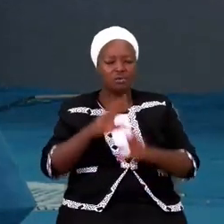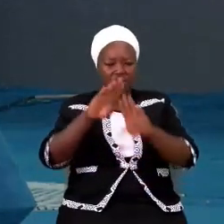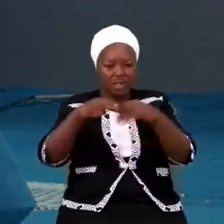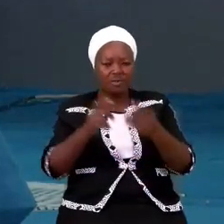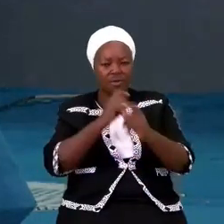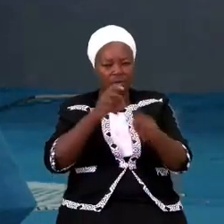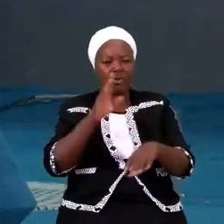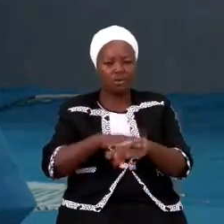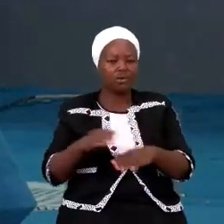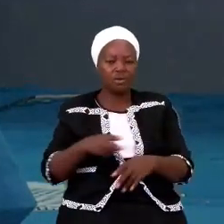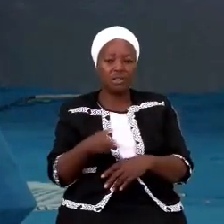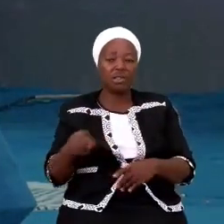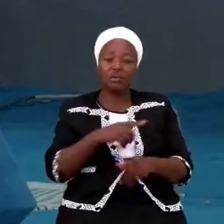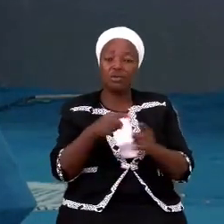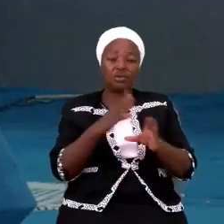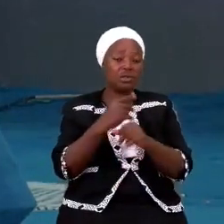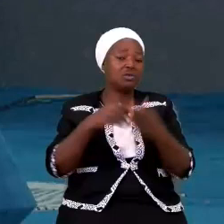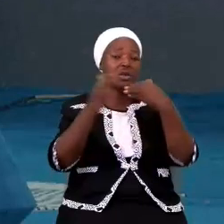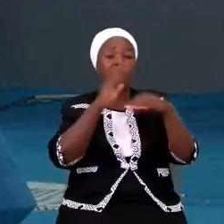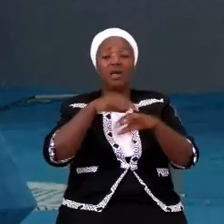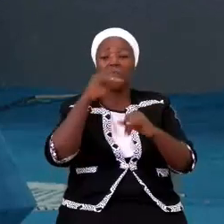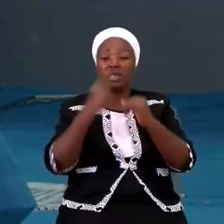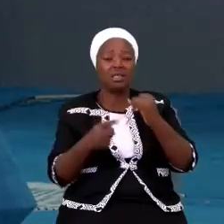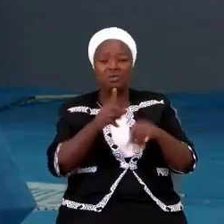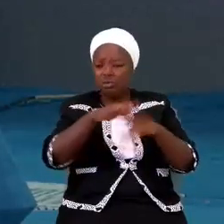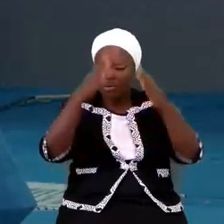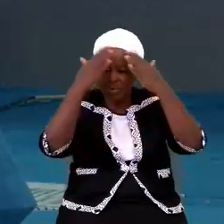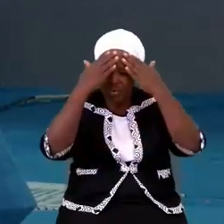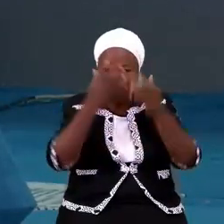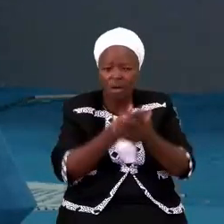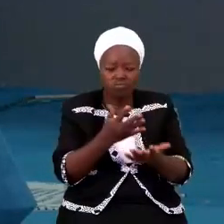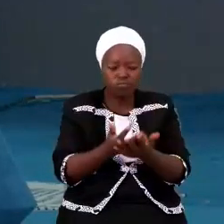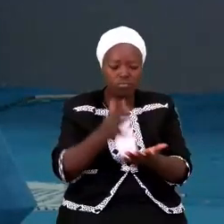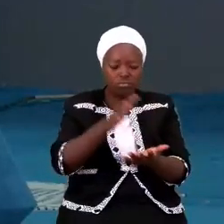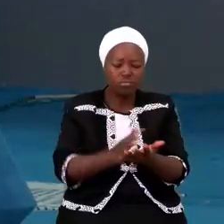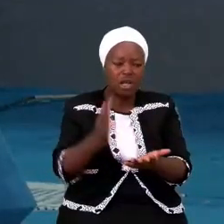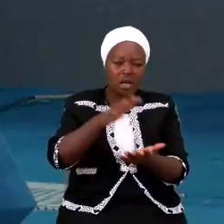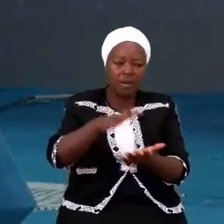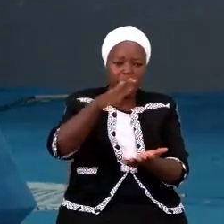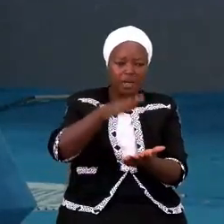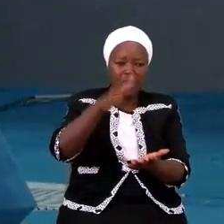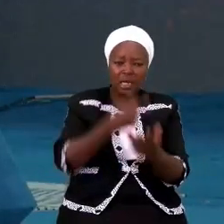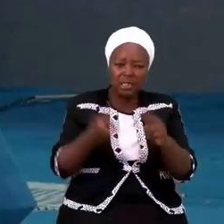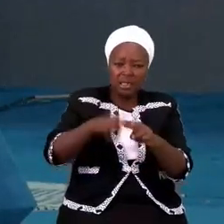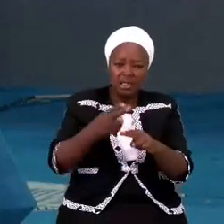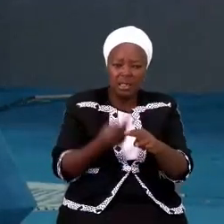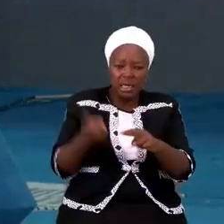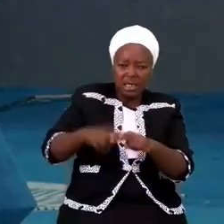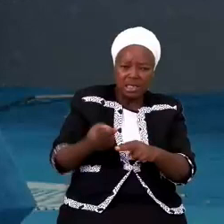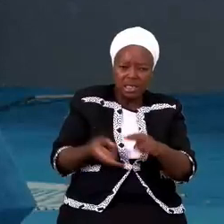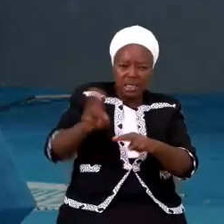the angels are saying, who is this man that reward is just piling up for him, waiting for him? Who is this